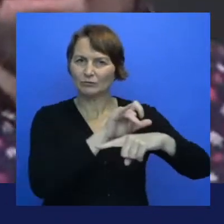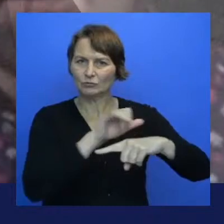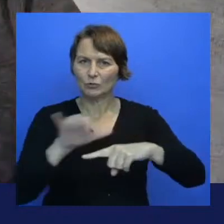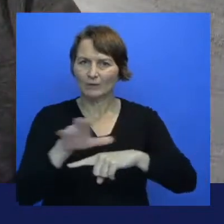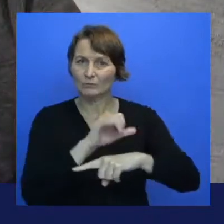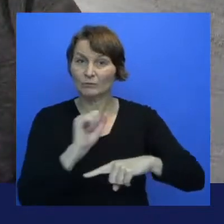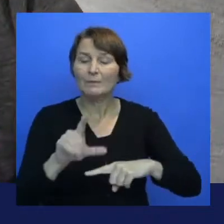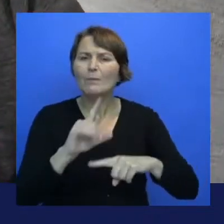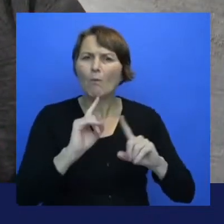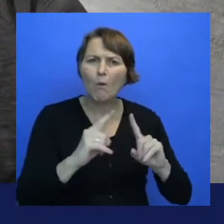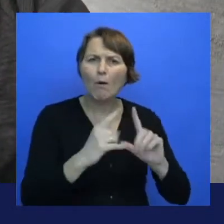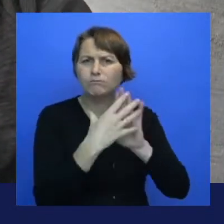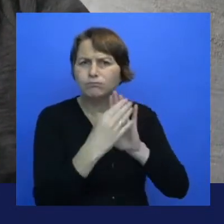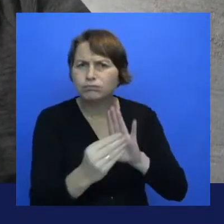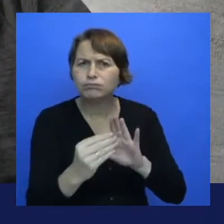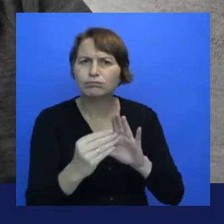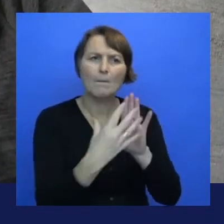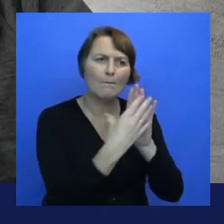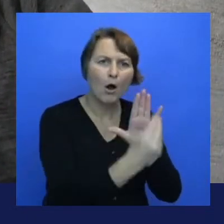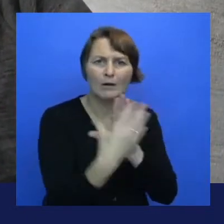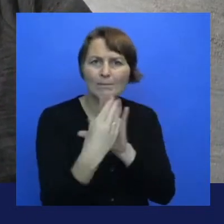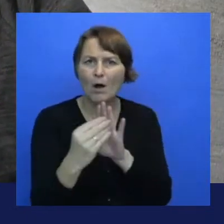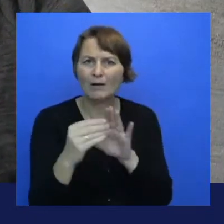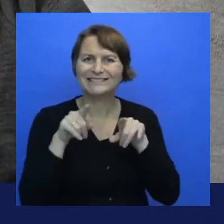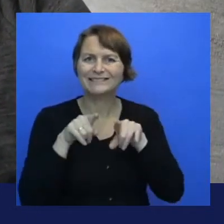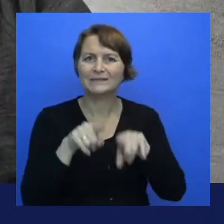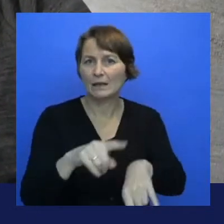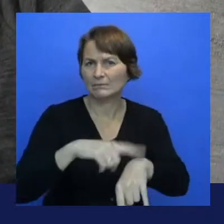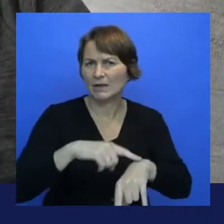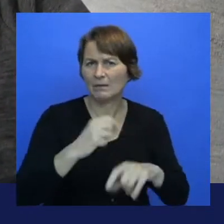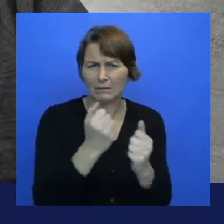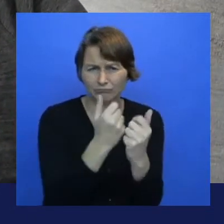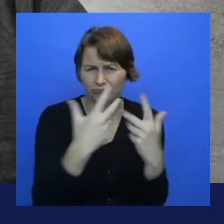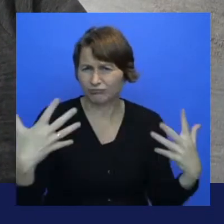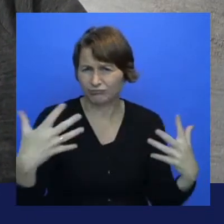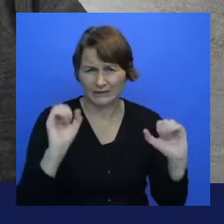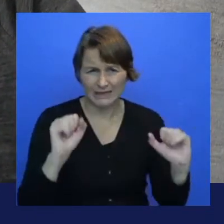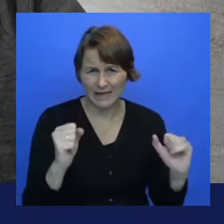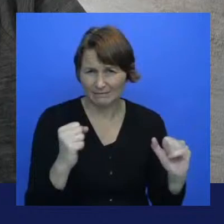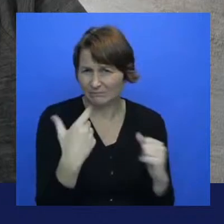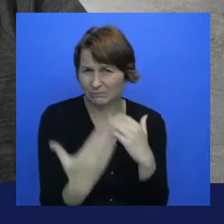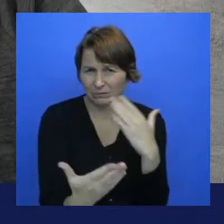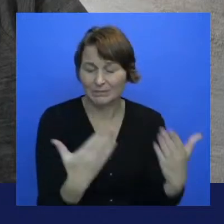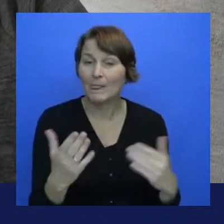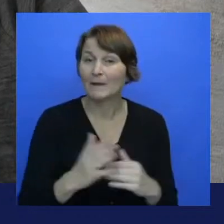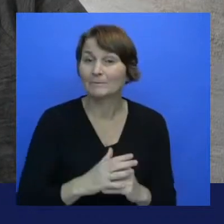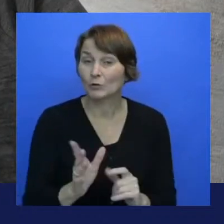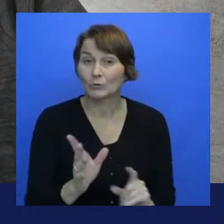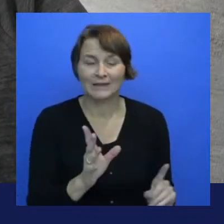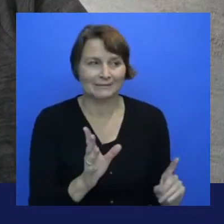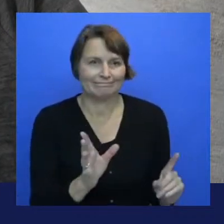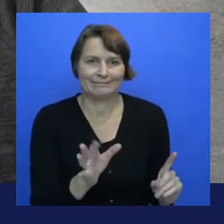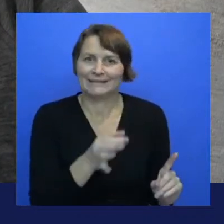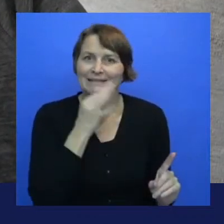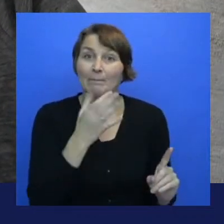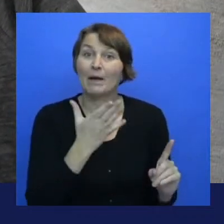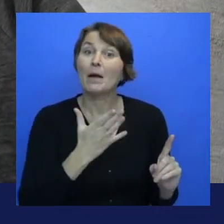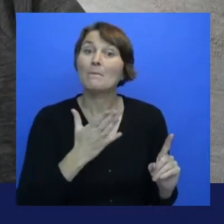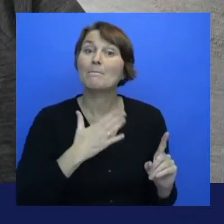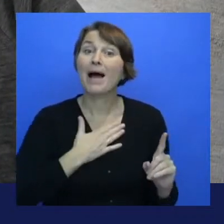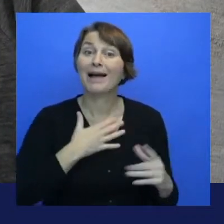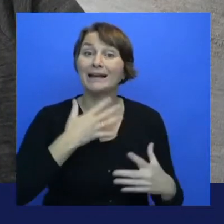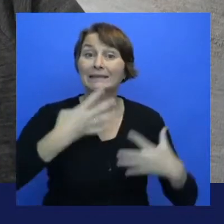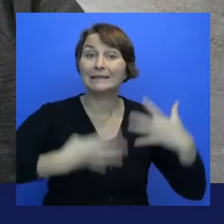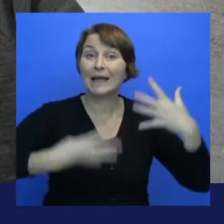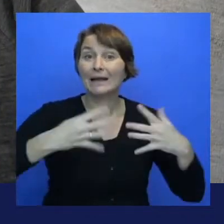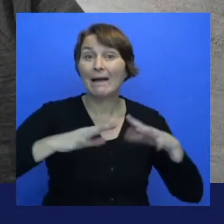same time. There's a lot of capabilities that can really be lit up just by this simple expression of, hey, here's how my data flows and how I go and create